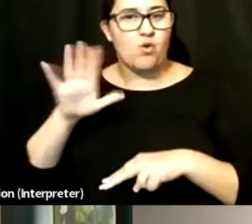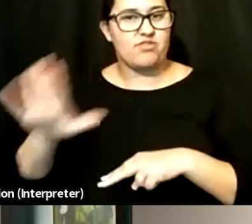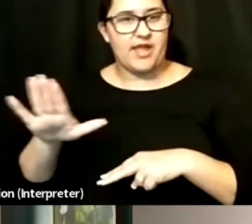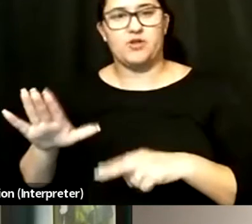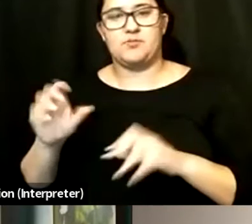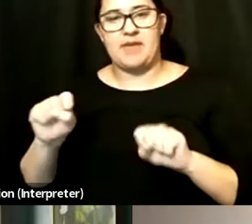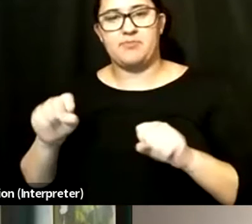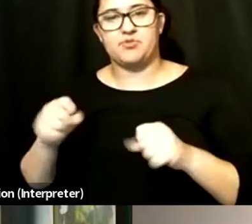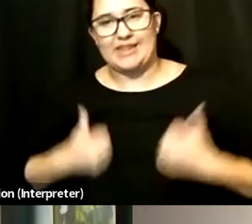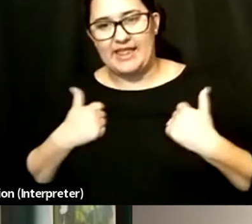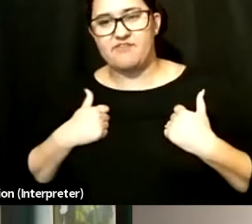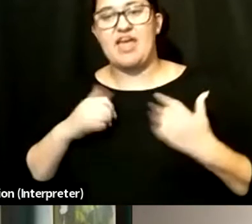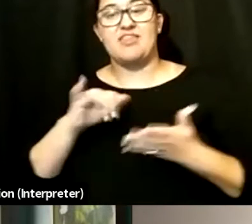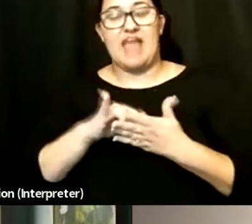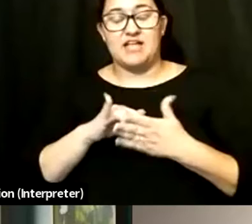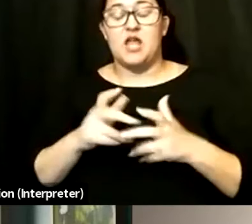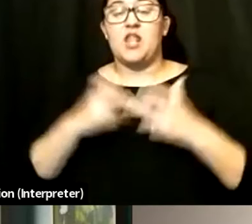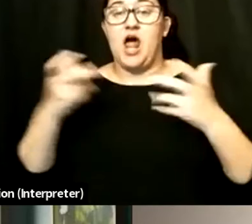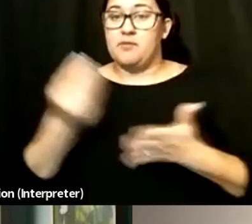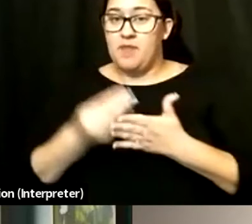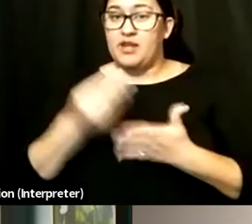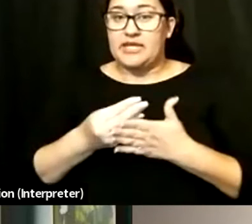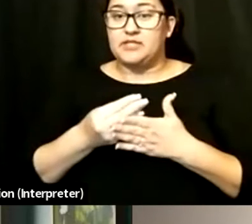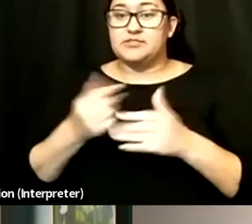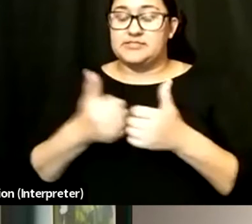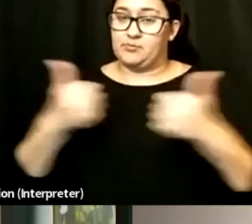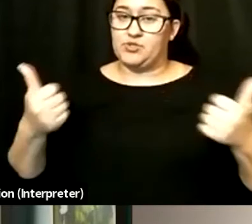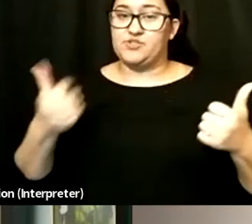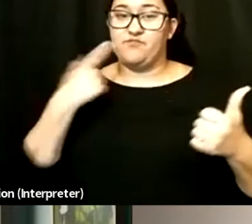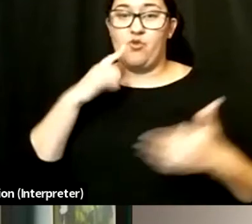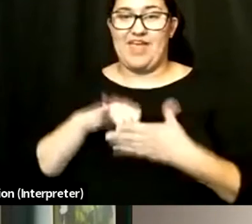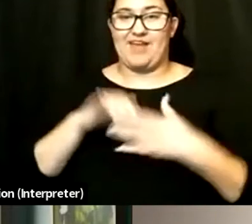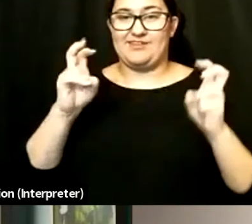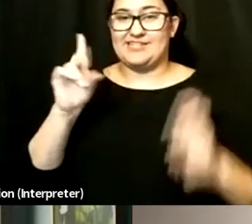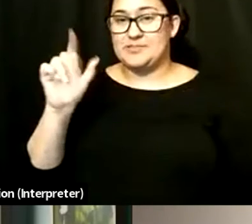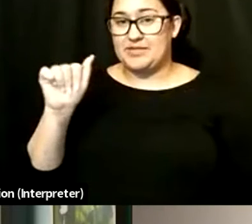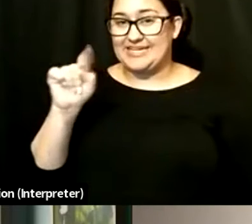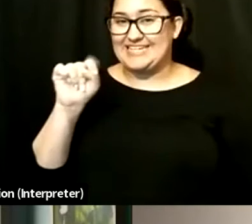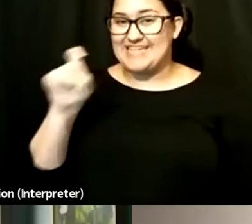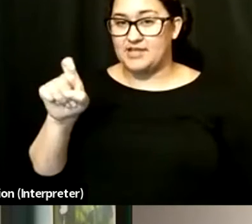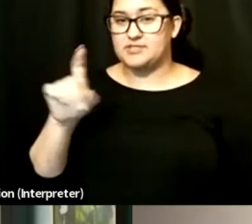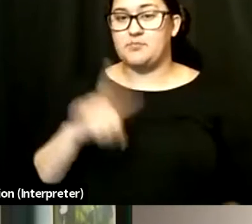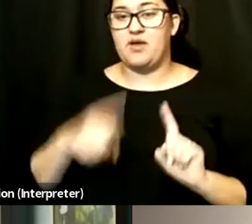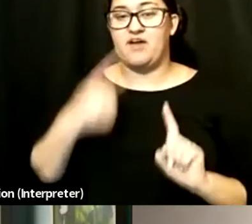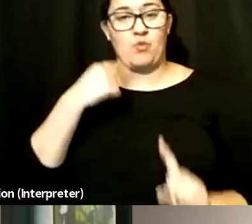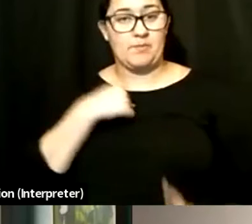So it's a significant amount in terms of a disability tax. But for me,